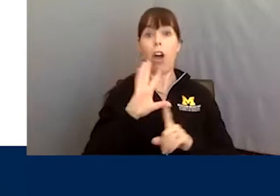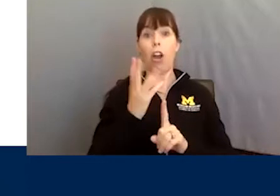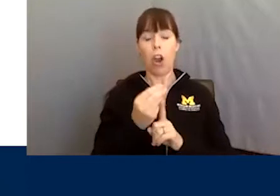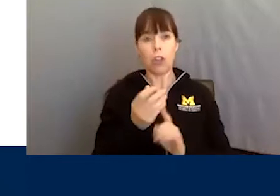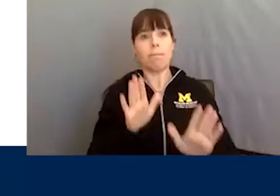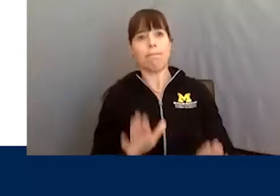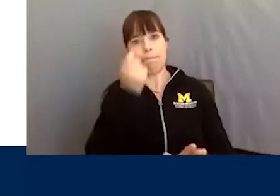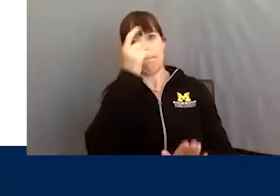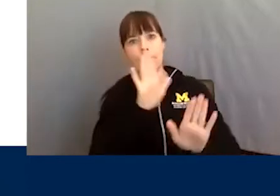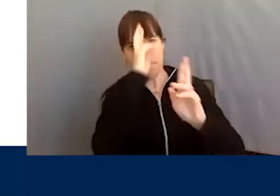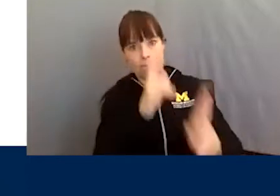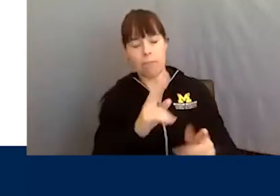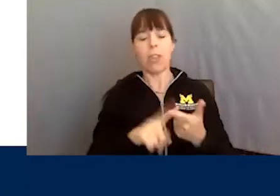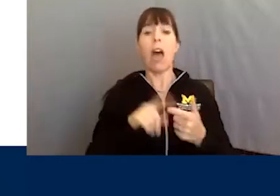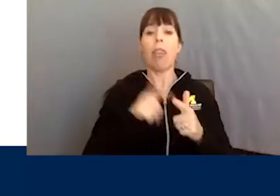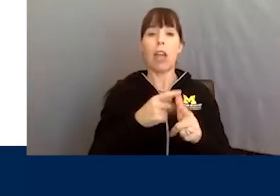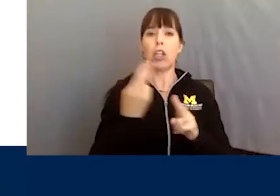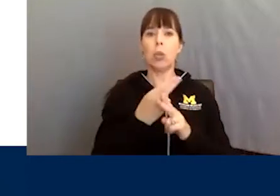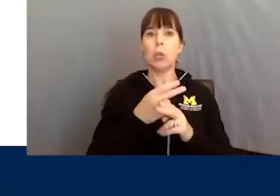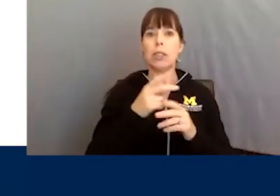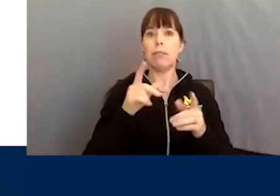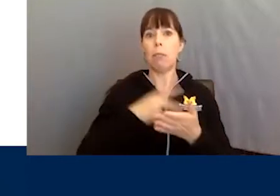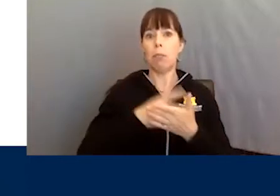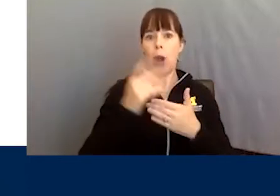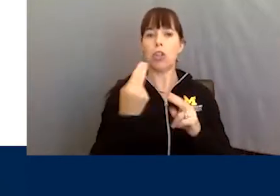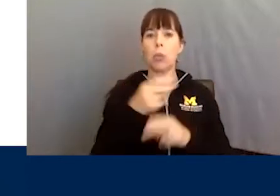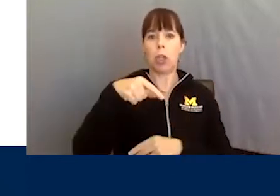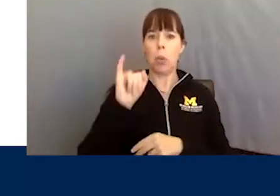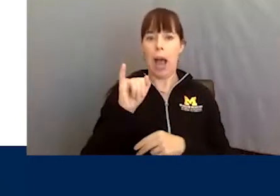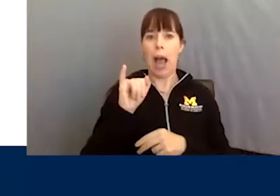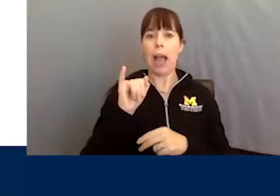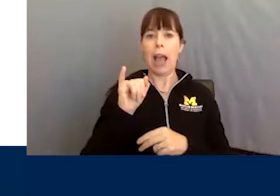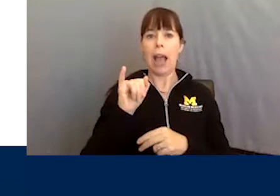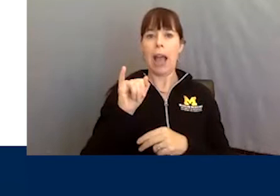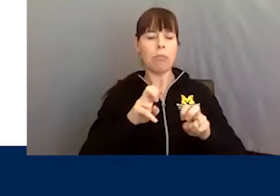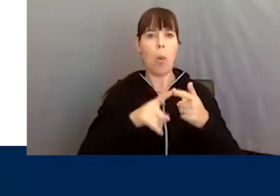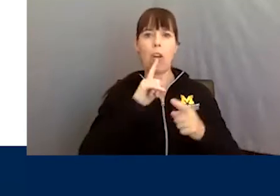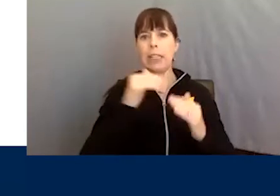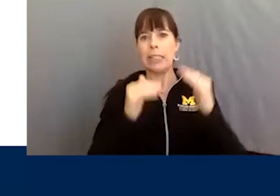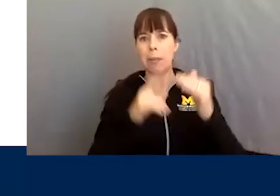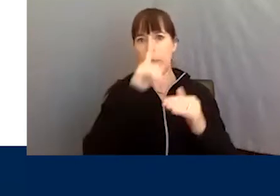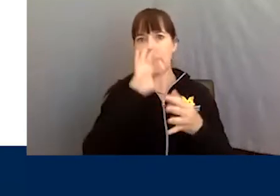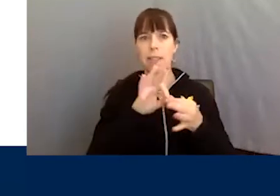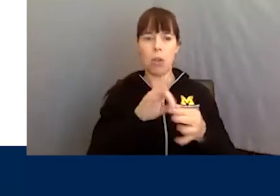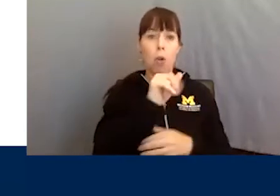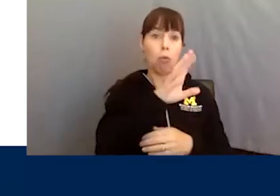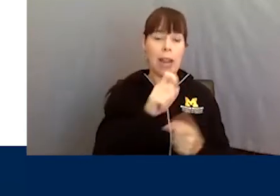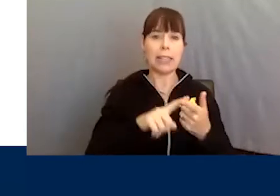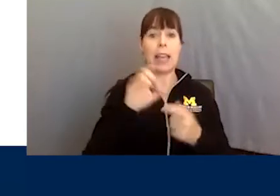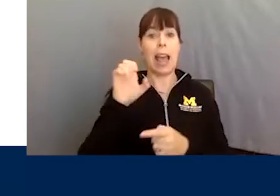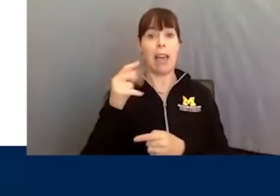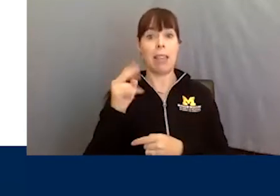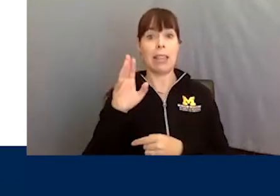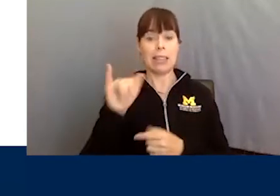have to do a capstone project using QI techniques to evaluate disparities by race, ethnicity, and language, or real